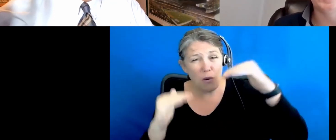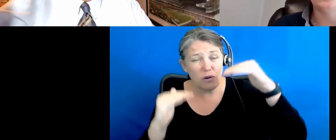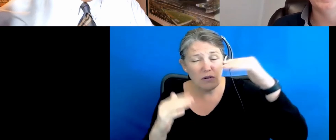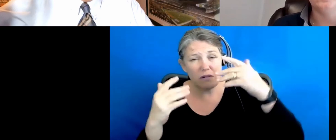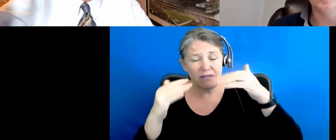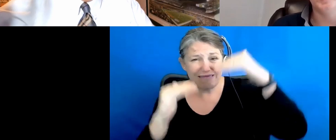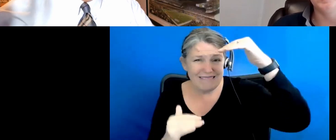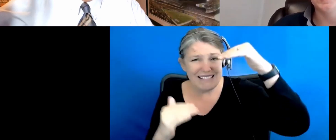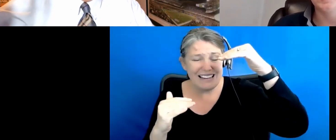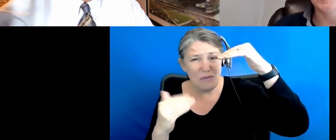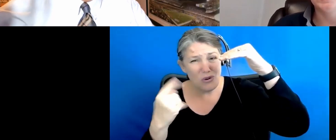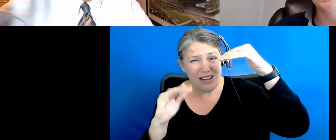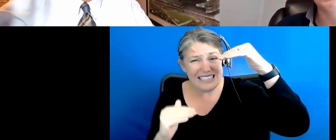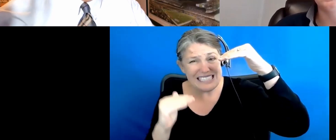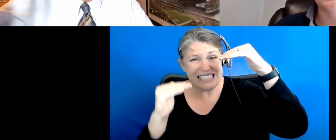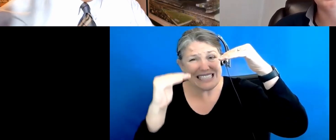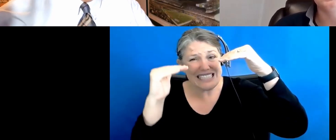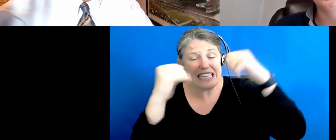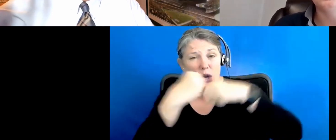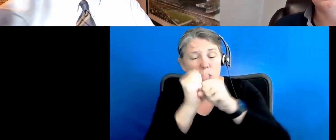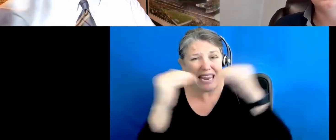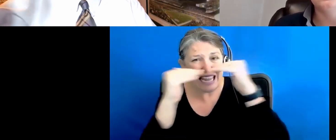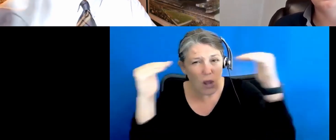creating health equity for people with disabilities?